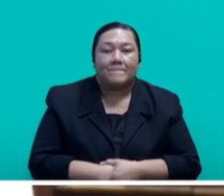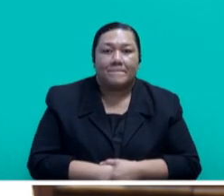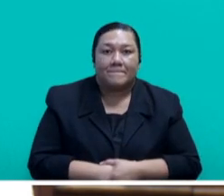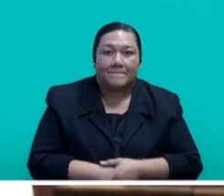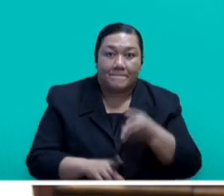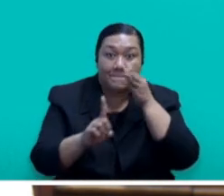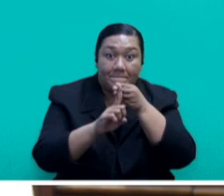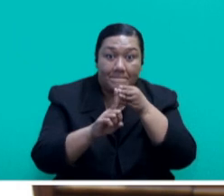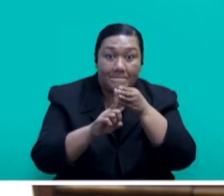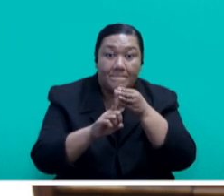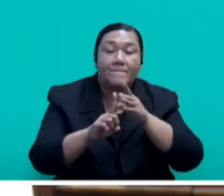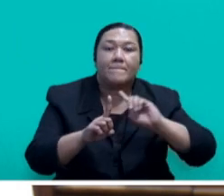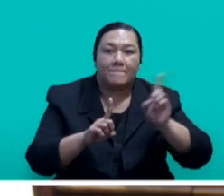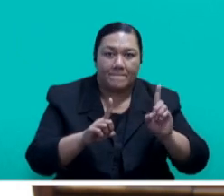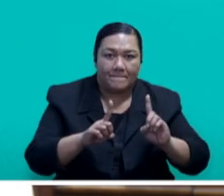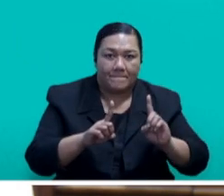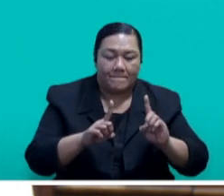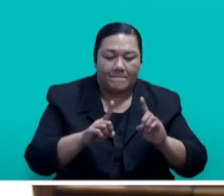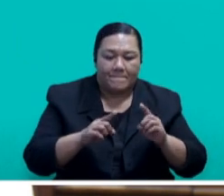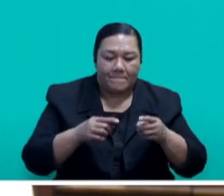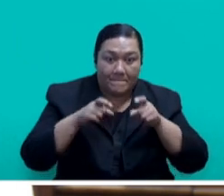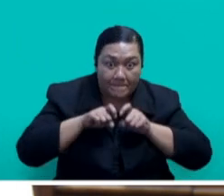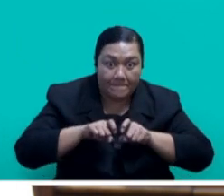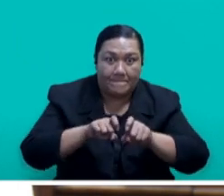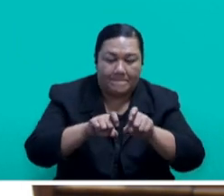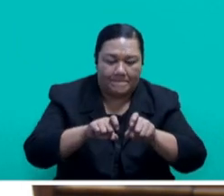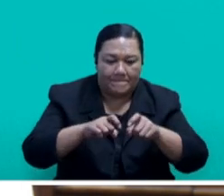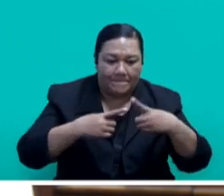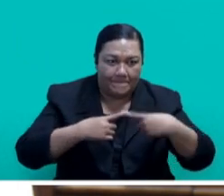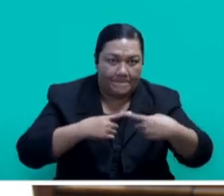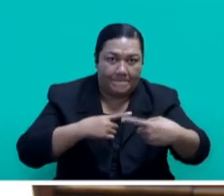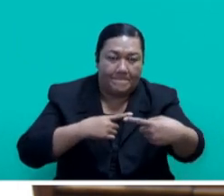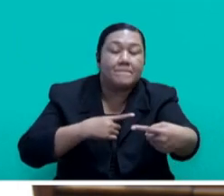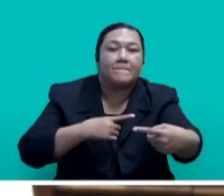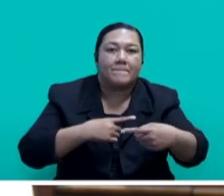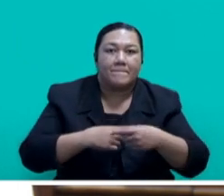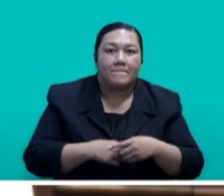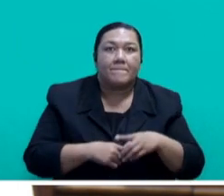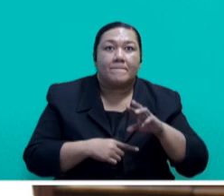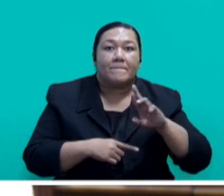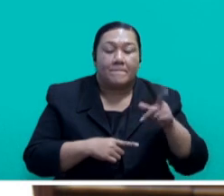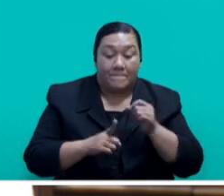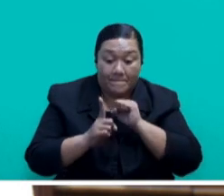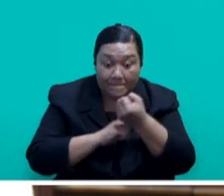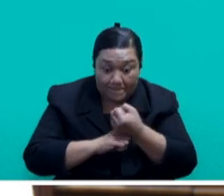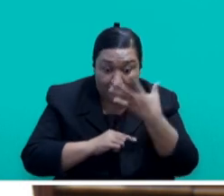stabilizing the situation that we inherited and moving Fiji